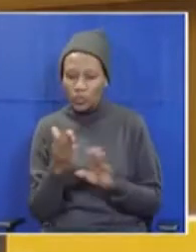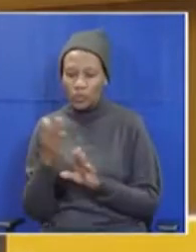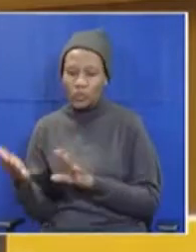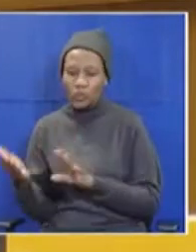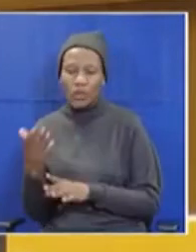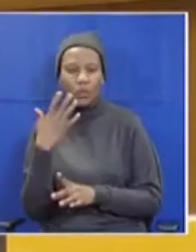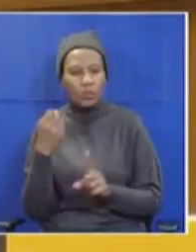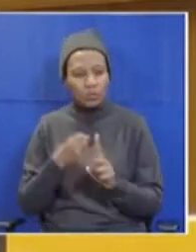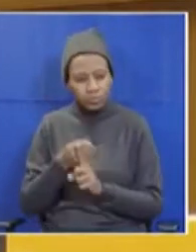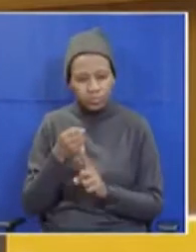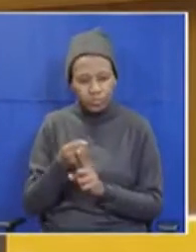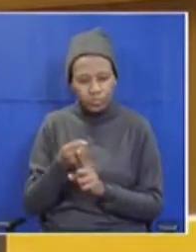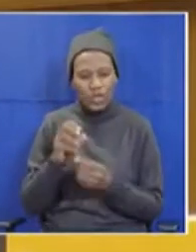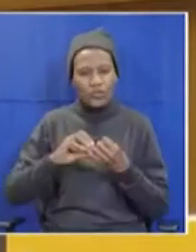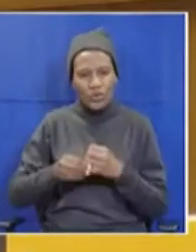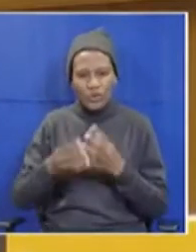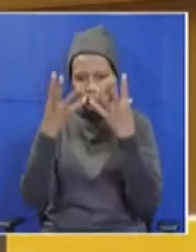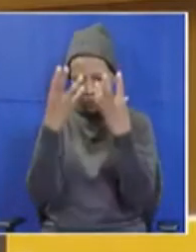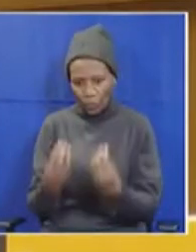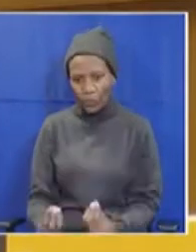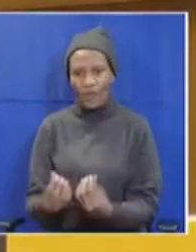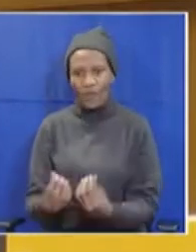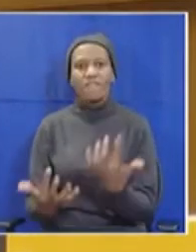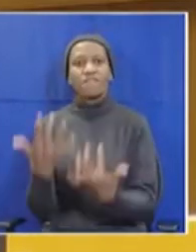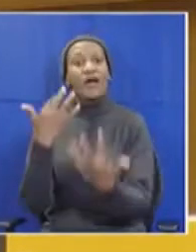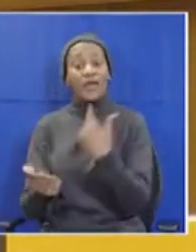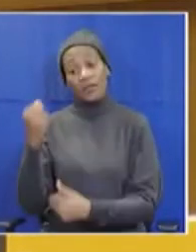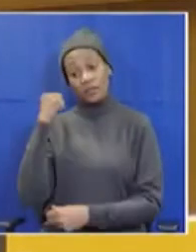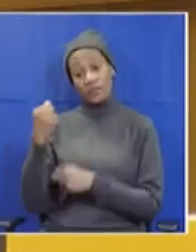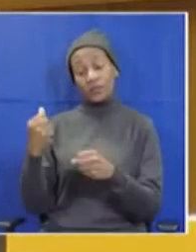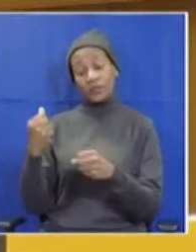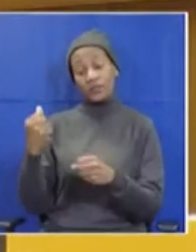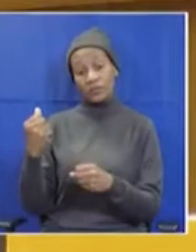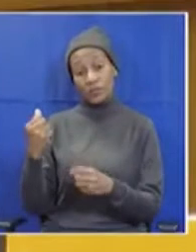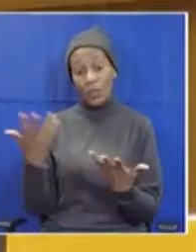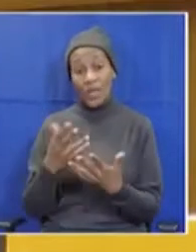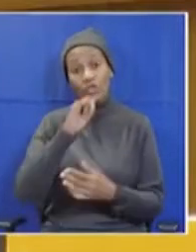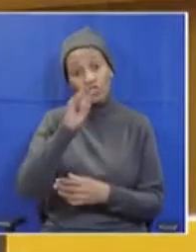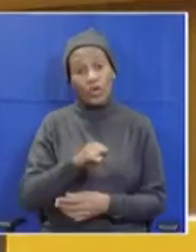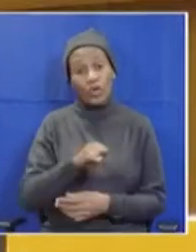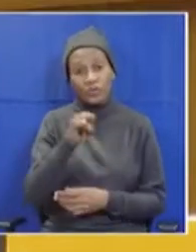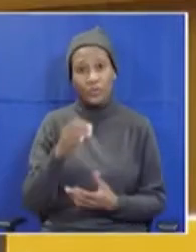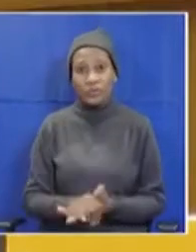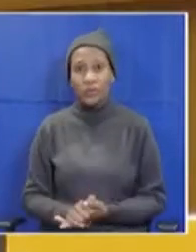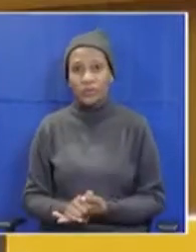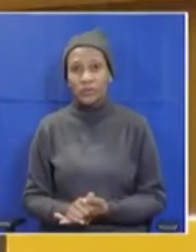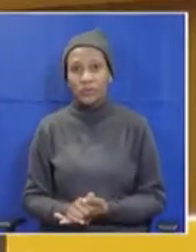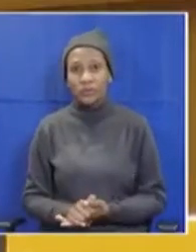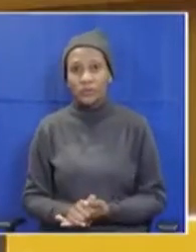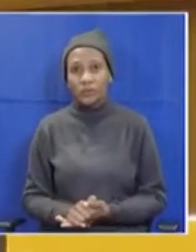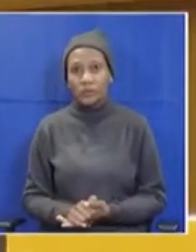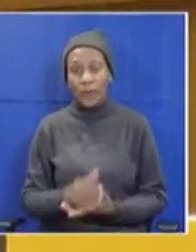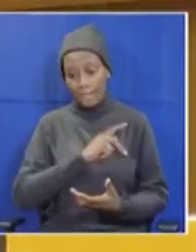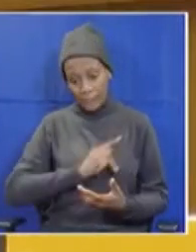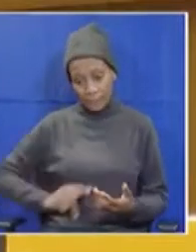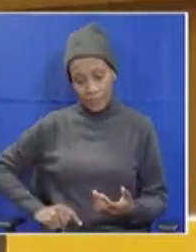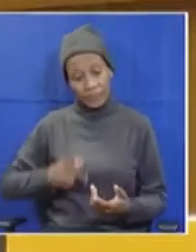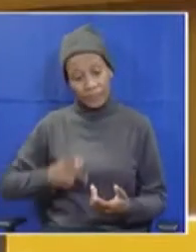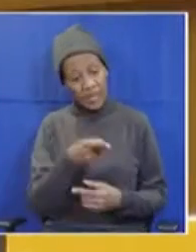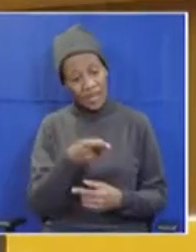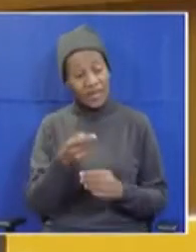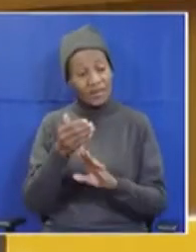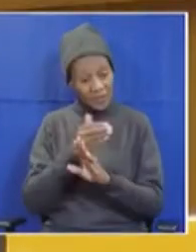fighting a fire in a provincial government building yesterday in Johannesburg. The Gauteng Premier and his government knew that the building